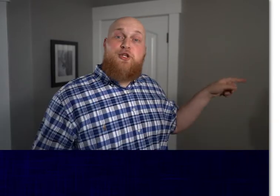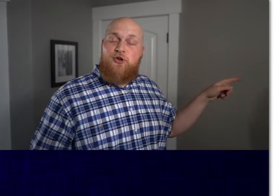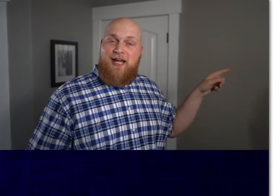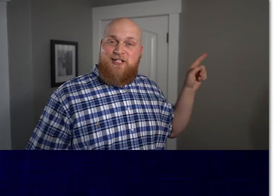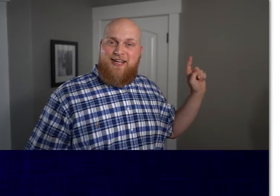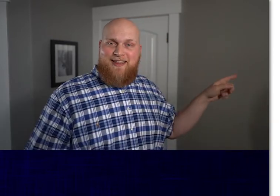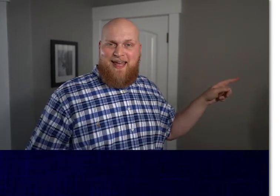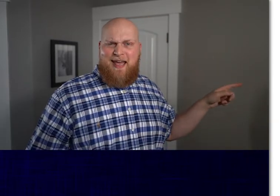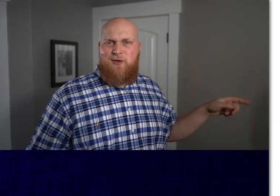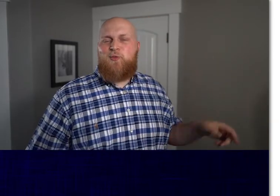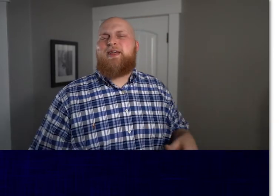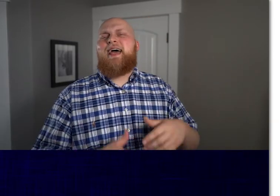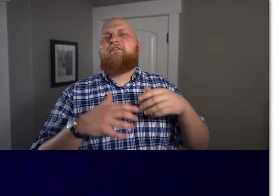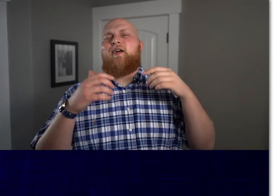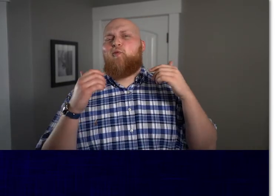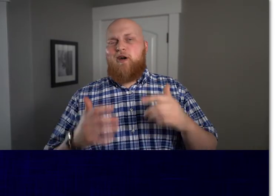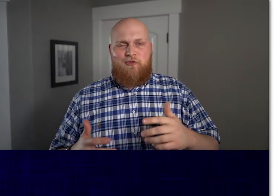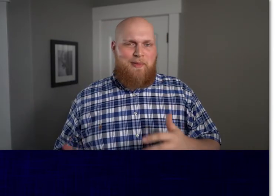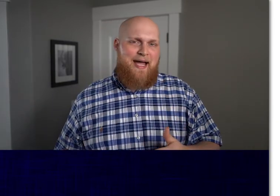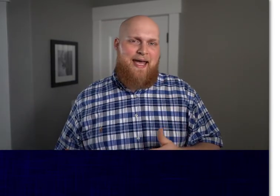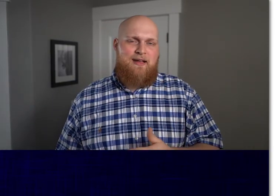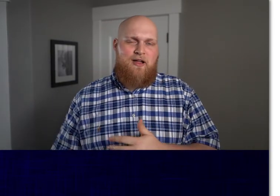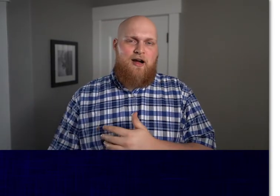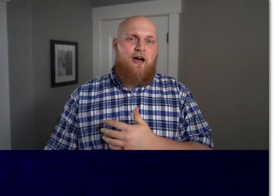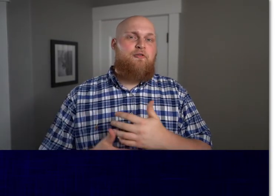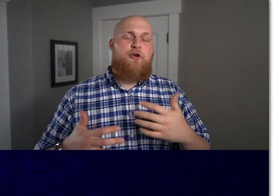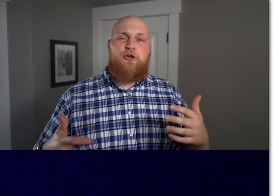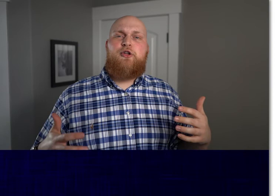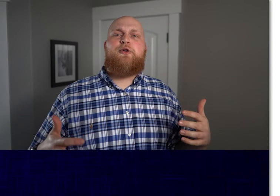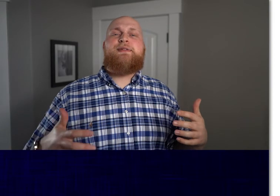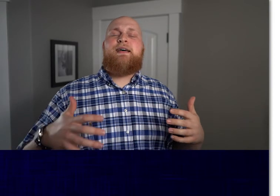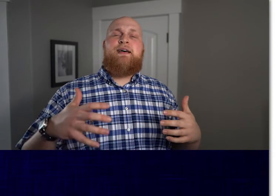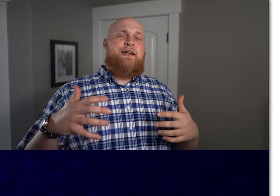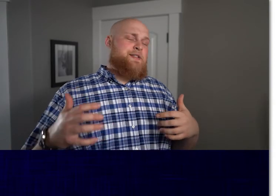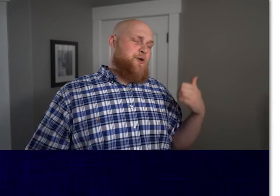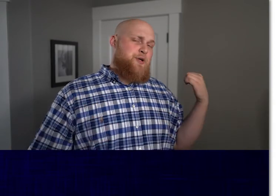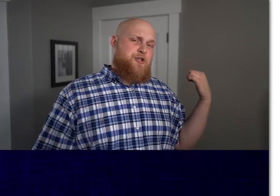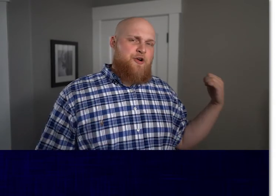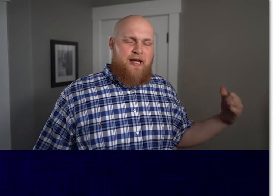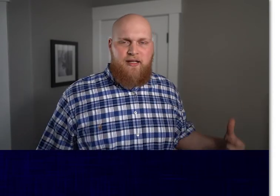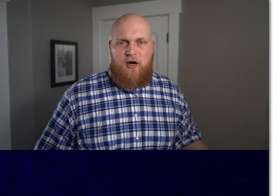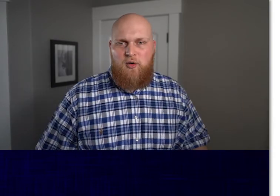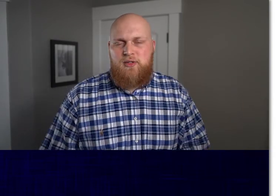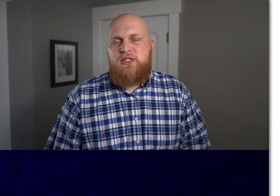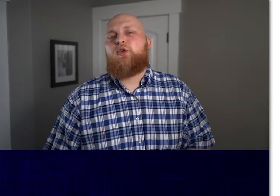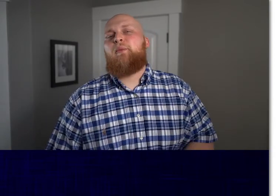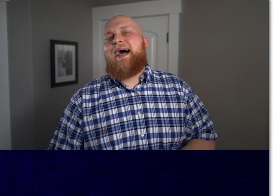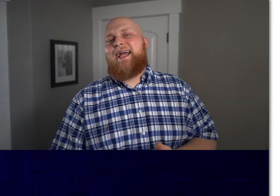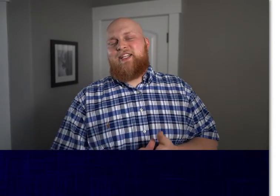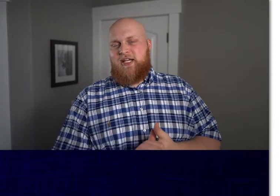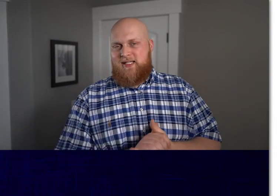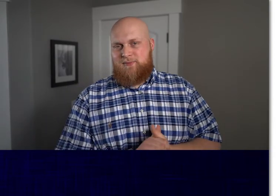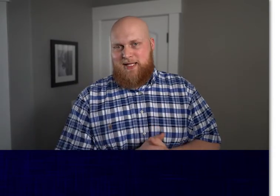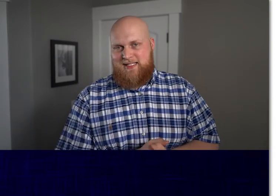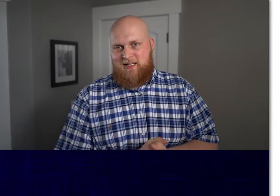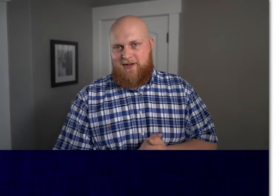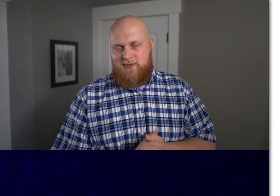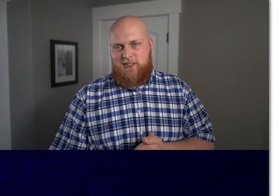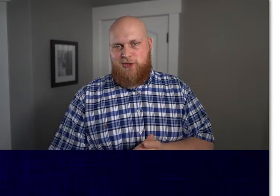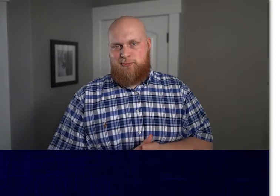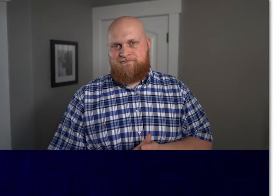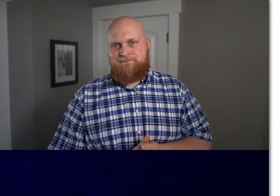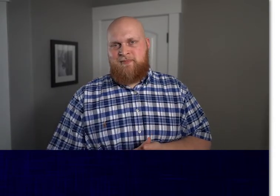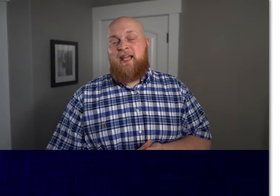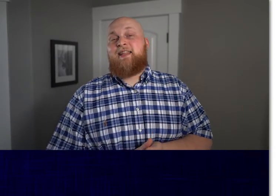there. Be sure and check that out. We have a wonderful back catalog of good news, so be sure and go scroll back and check some of that stuff